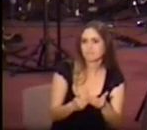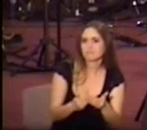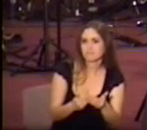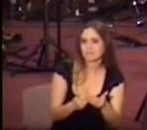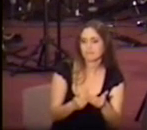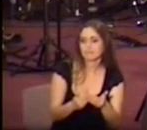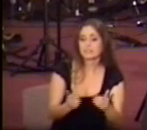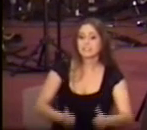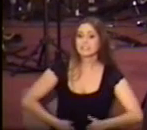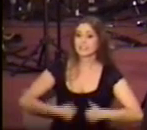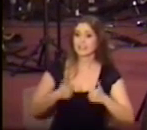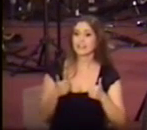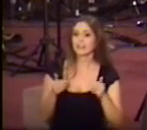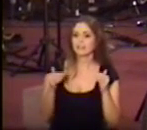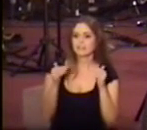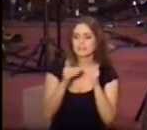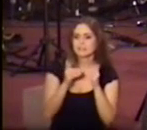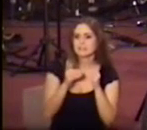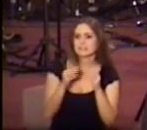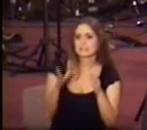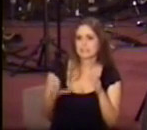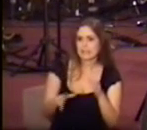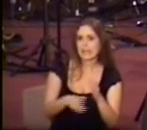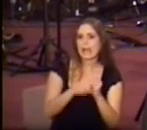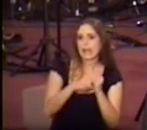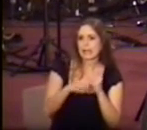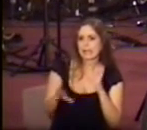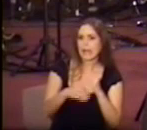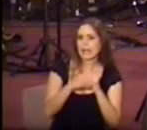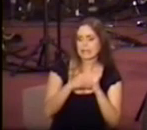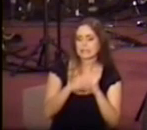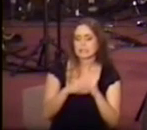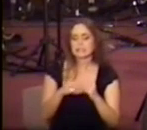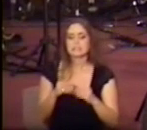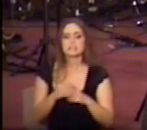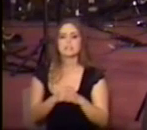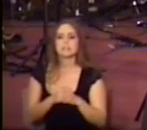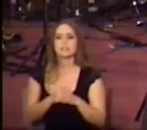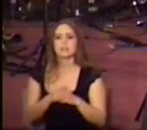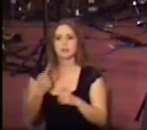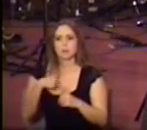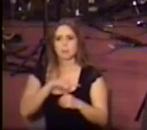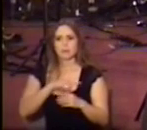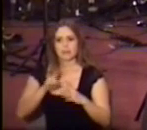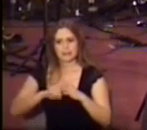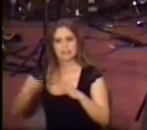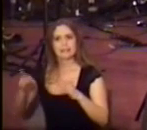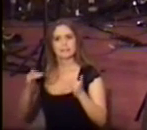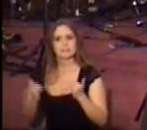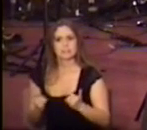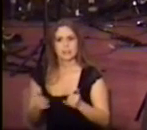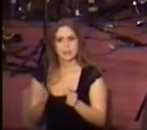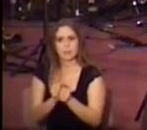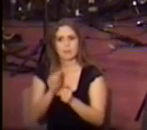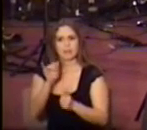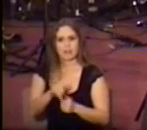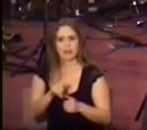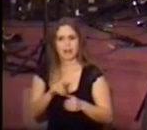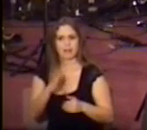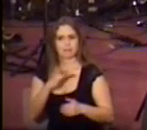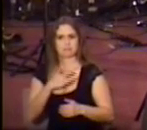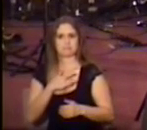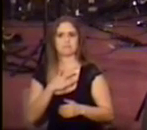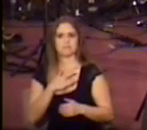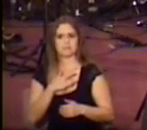gain can we walk out it here today with that in our heart to live is gained